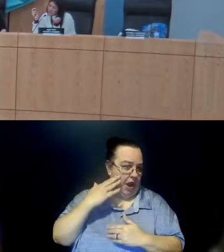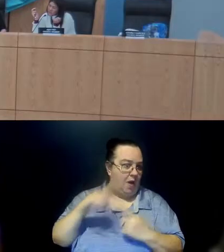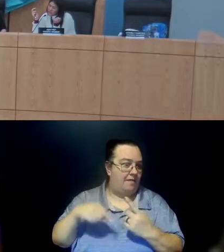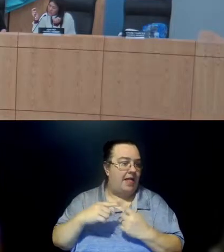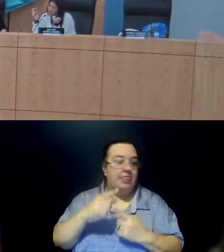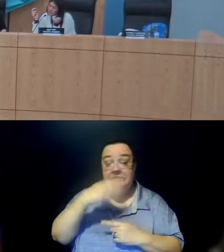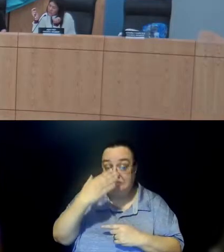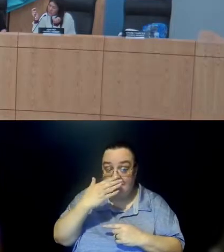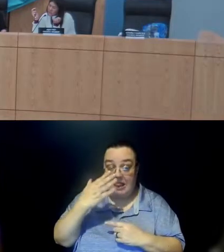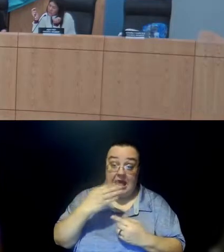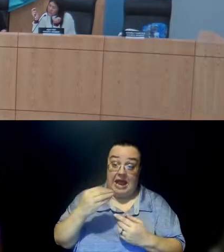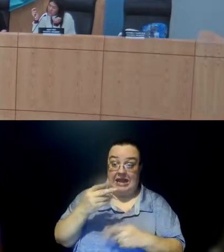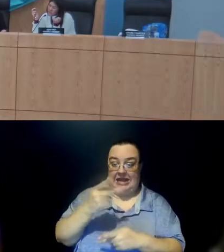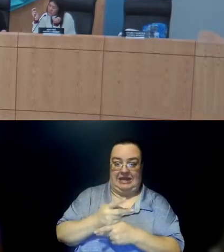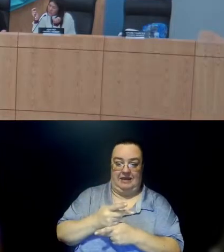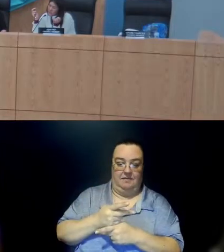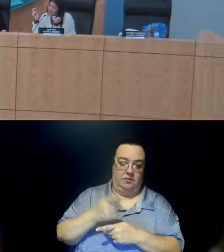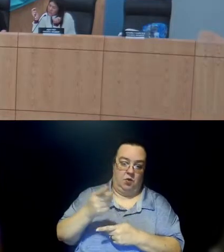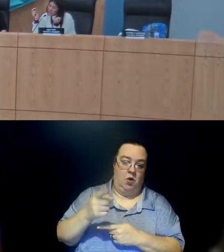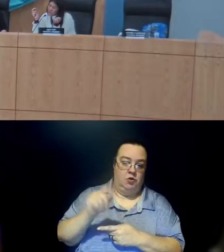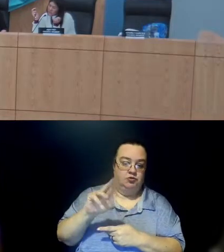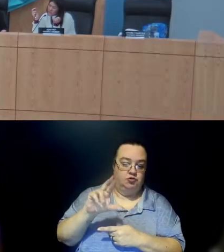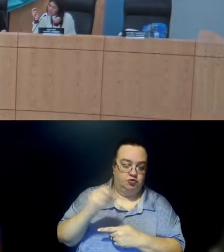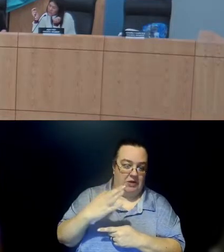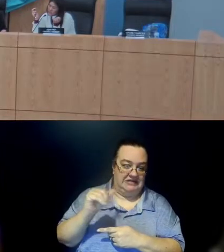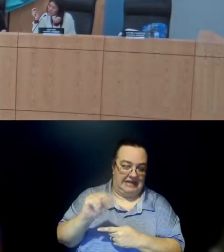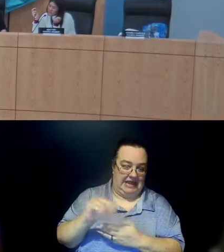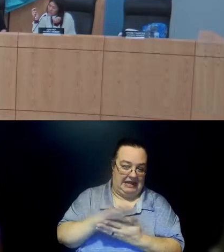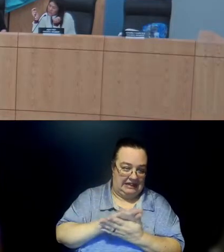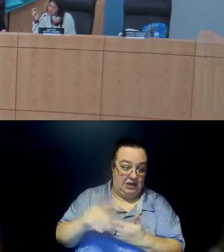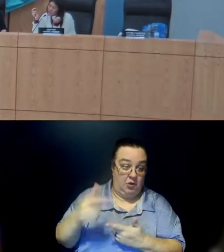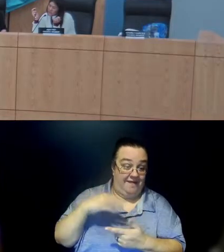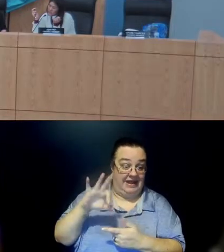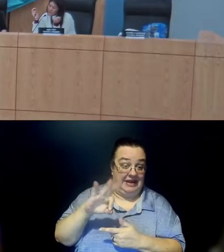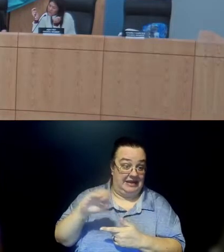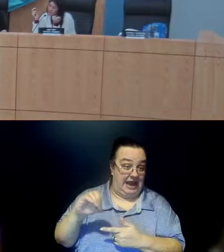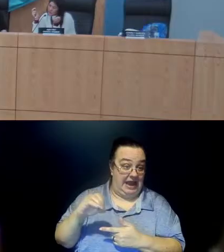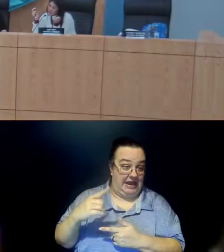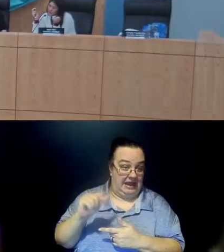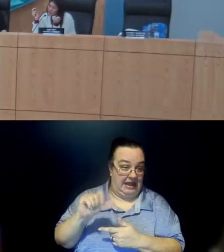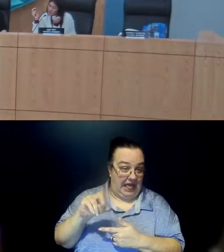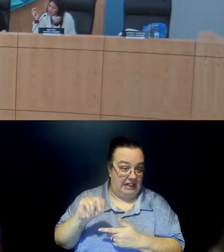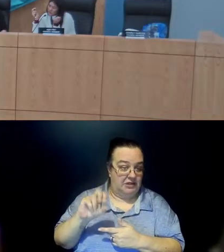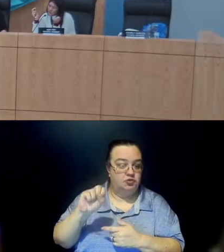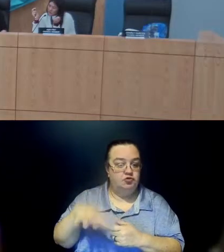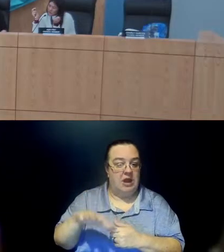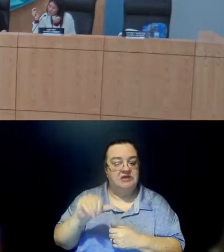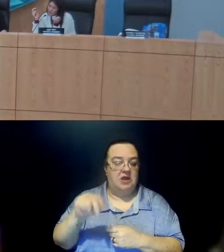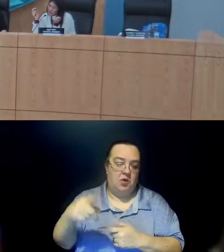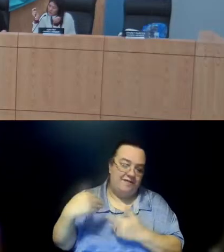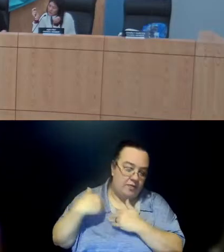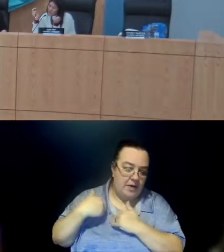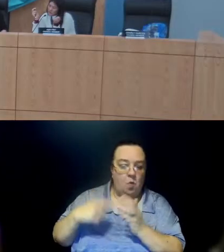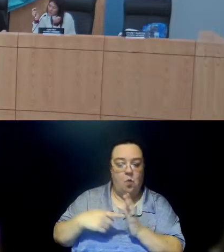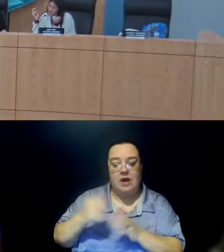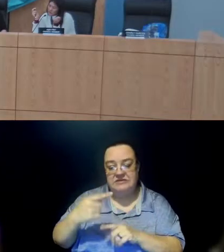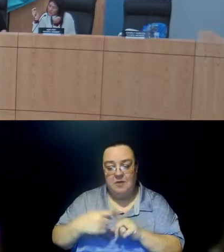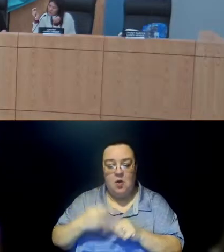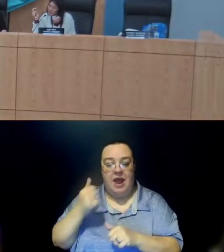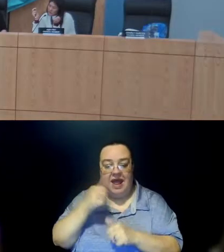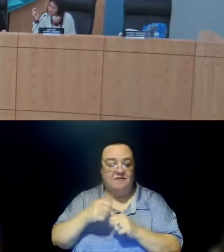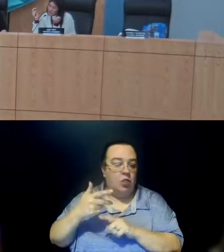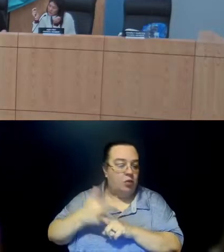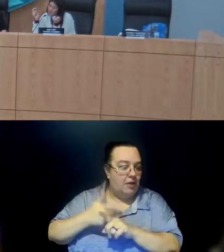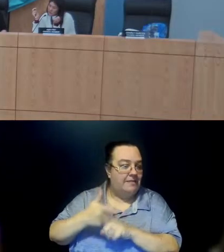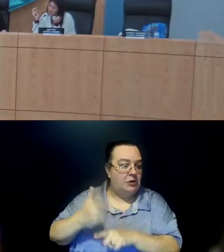keep your trash can clean. You get a 90-gallon trash can, you have a little bit of a responsibility at once a month or every 3 months, hose it out or something like